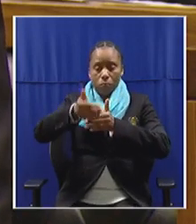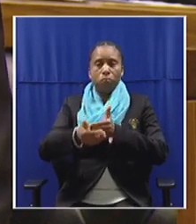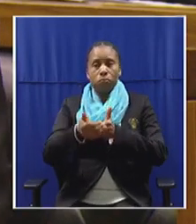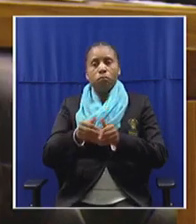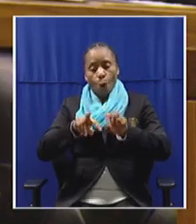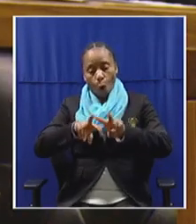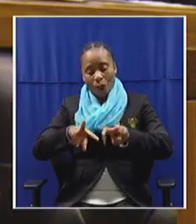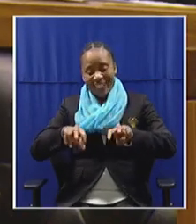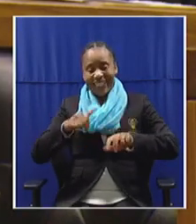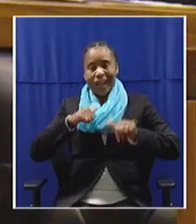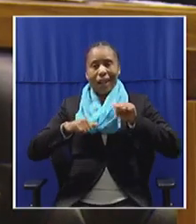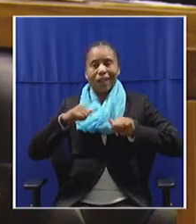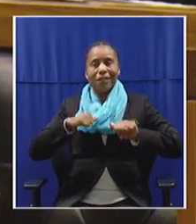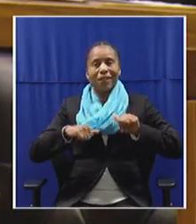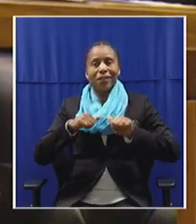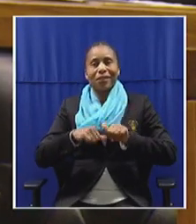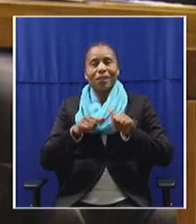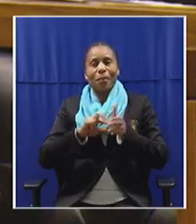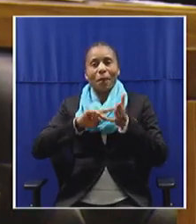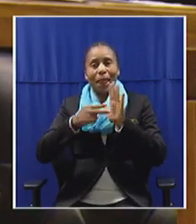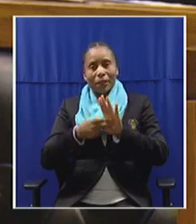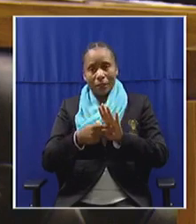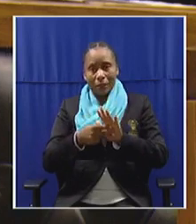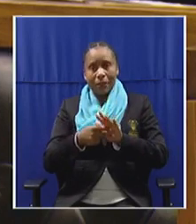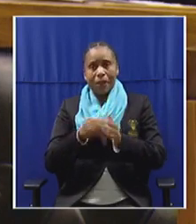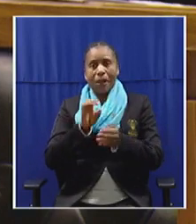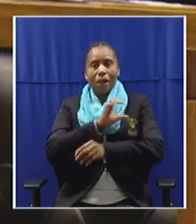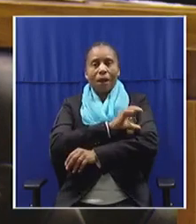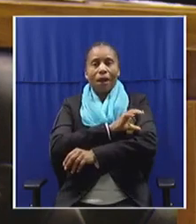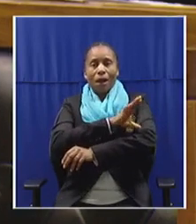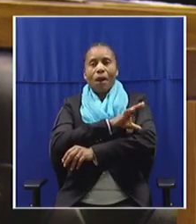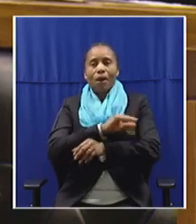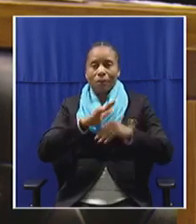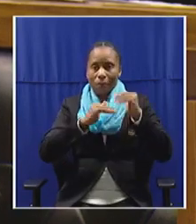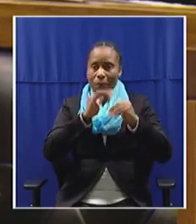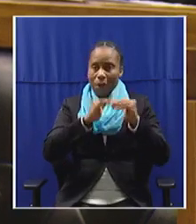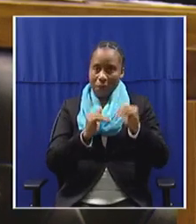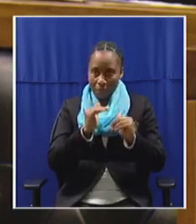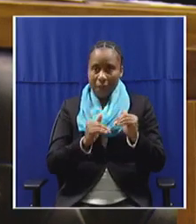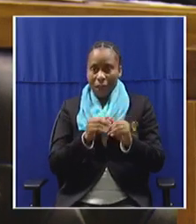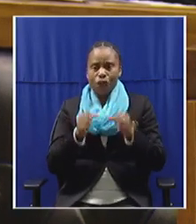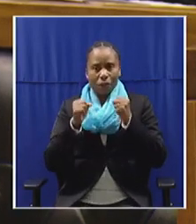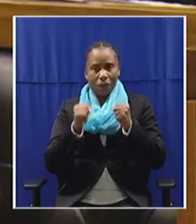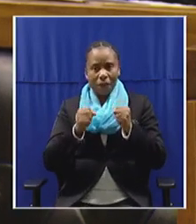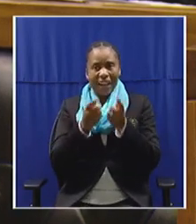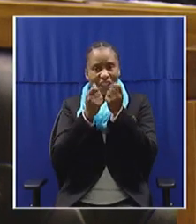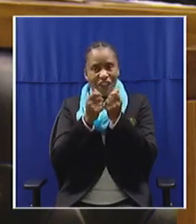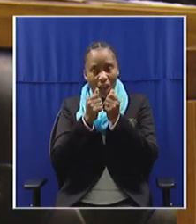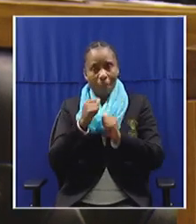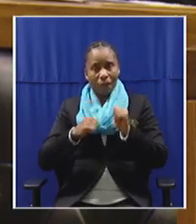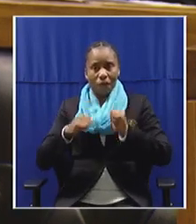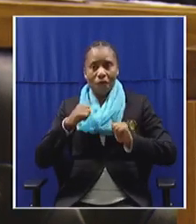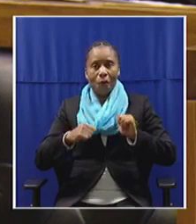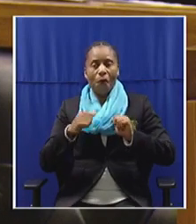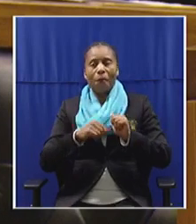plans, capacity building, and strengthening financial and performance management in